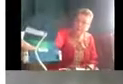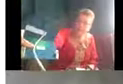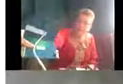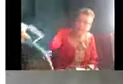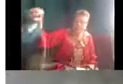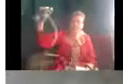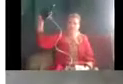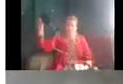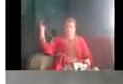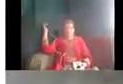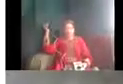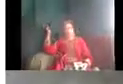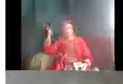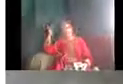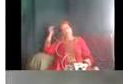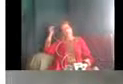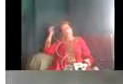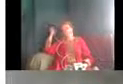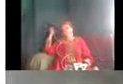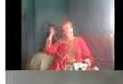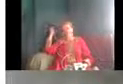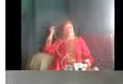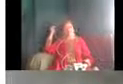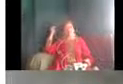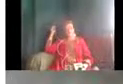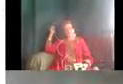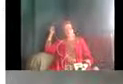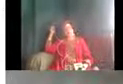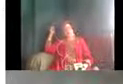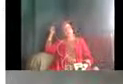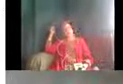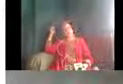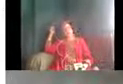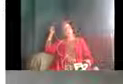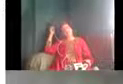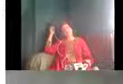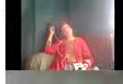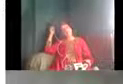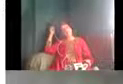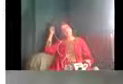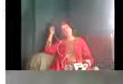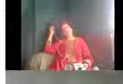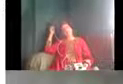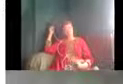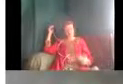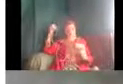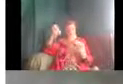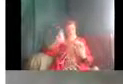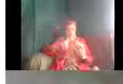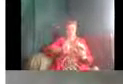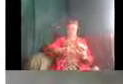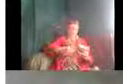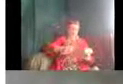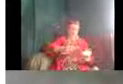back here so I can clamp it to a pillow and I'm sleeping and I need something I just go on and on